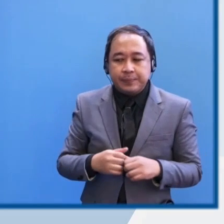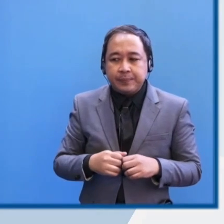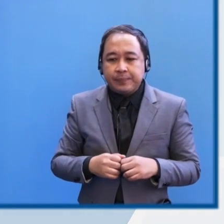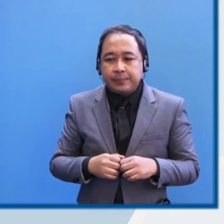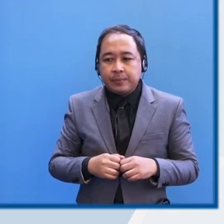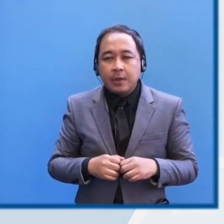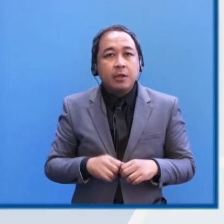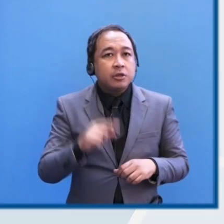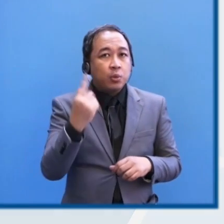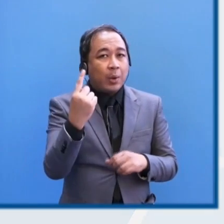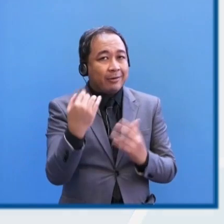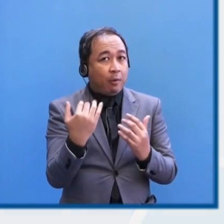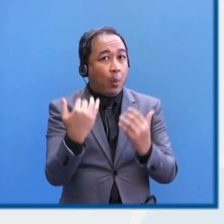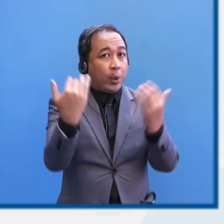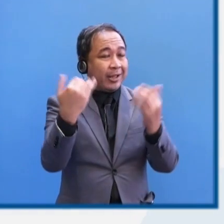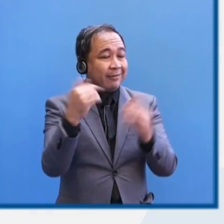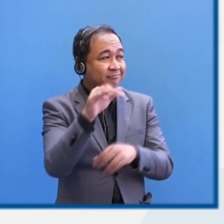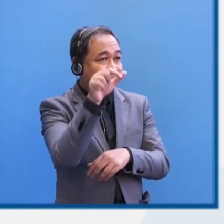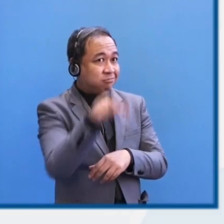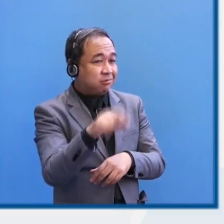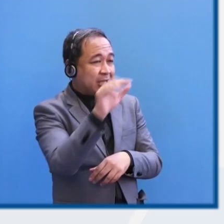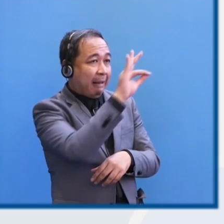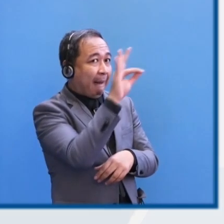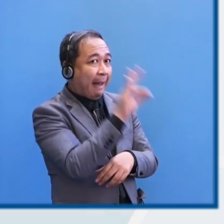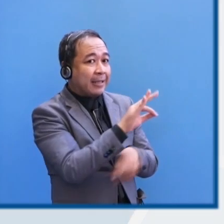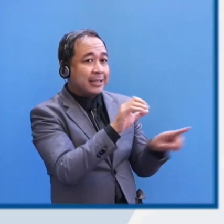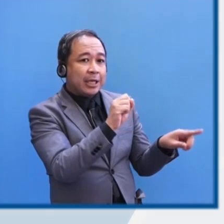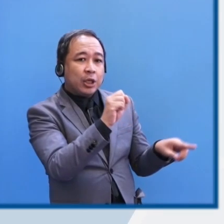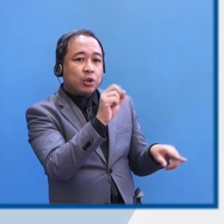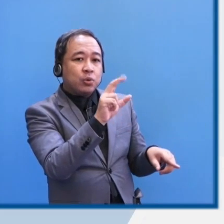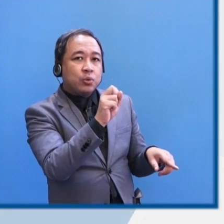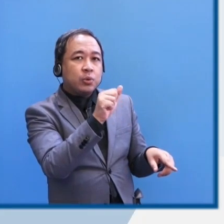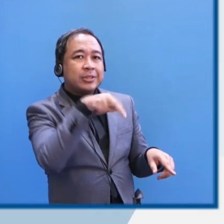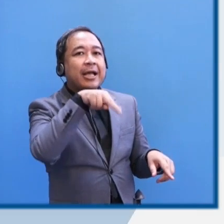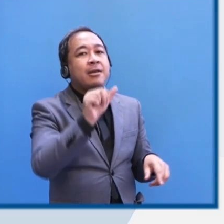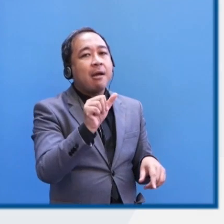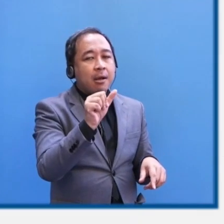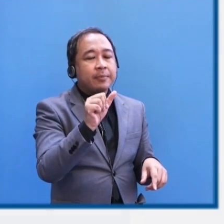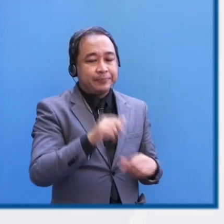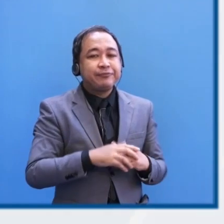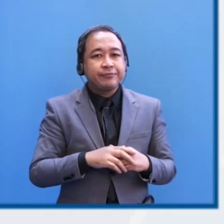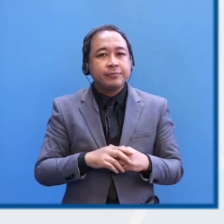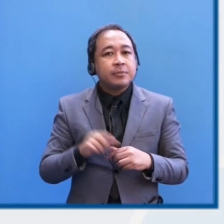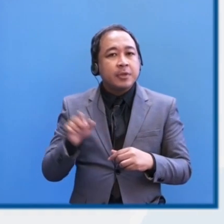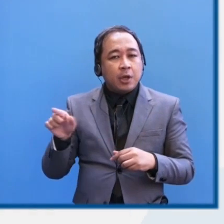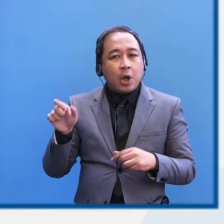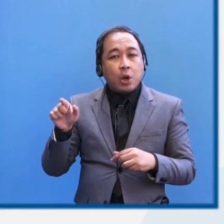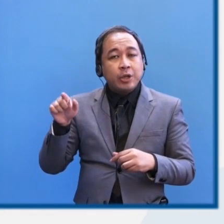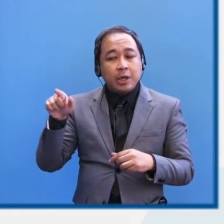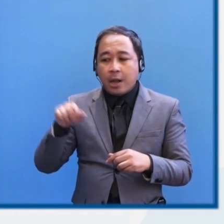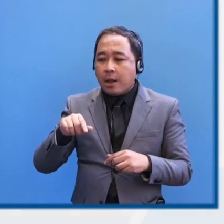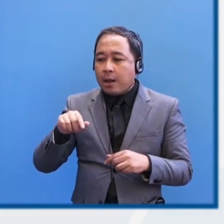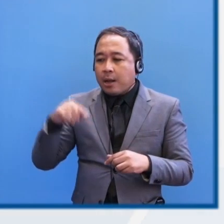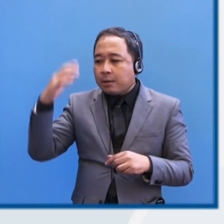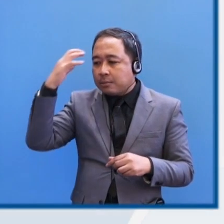member who's asking how intergovernmental agencies working with national disaster management authorities